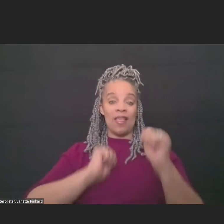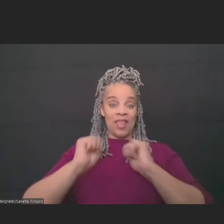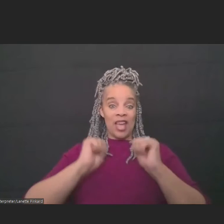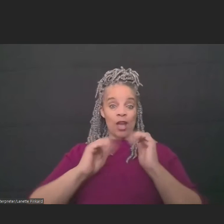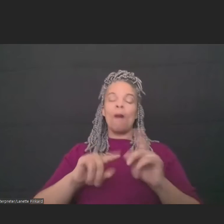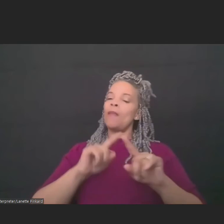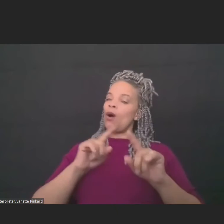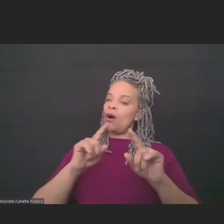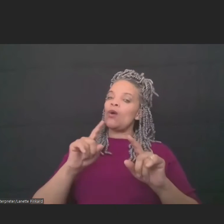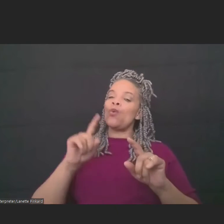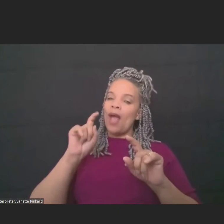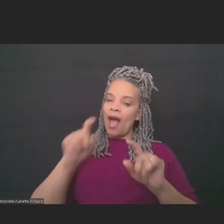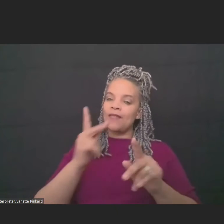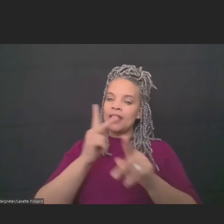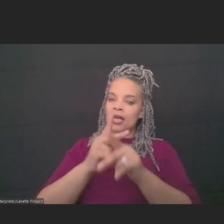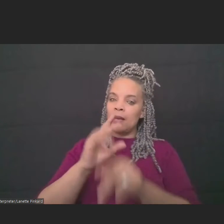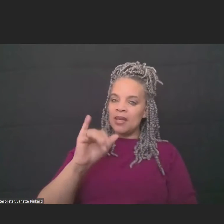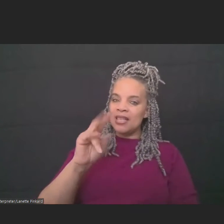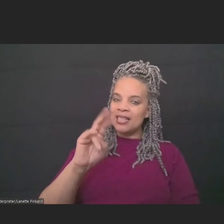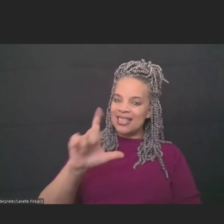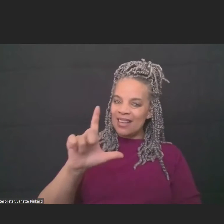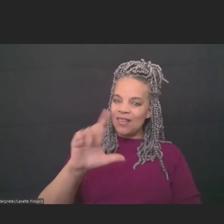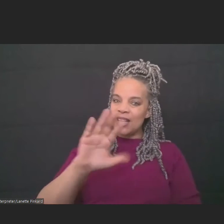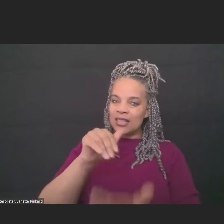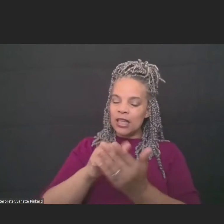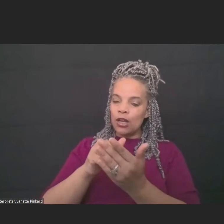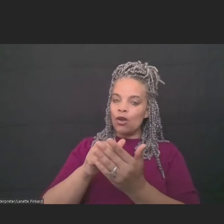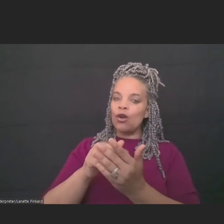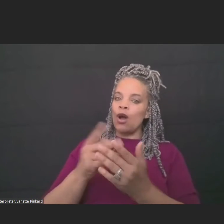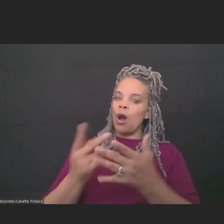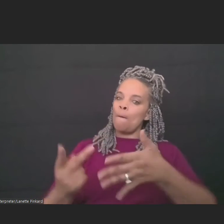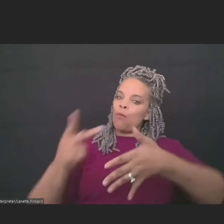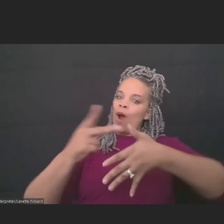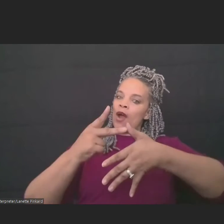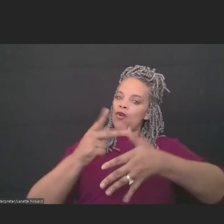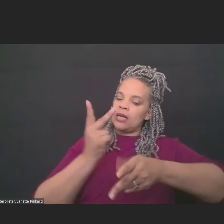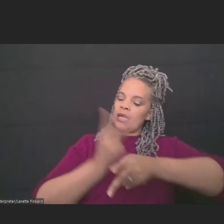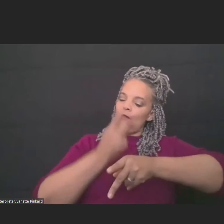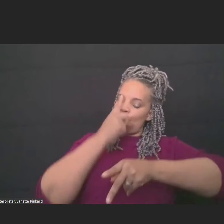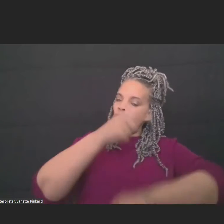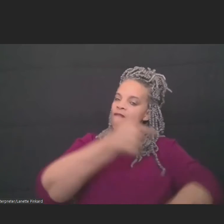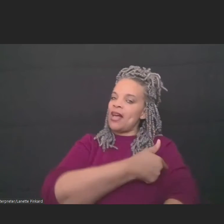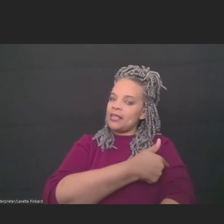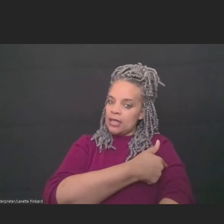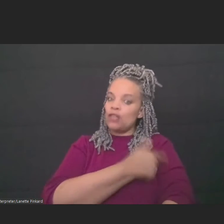keep the Civic Center prioritized for vaccinations at this time.